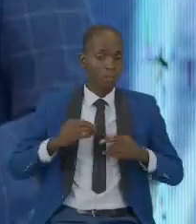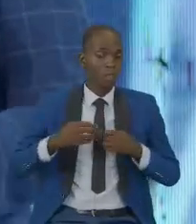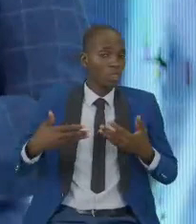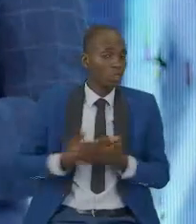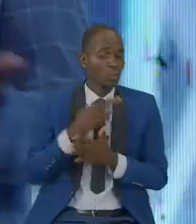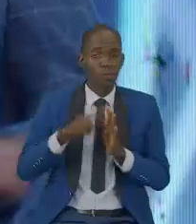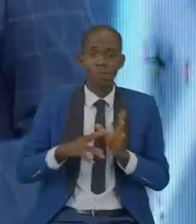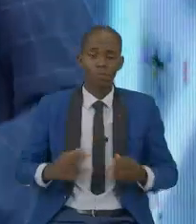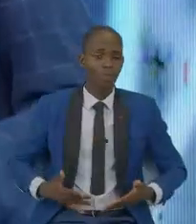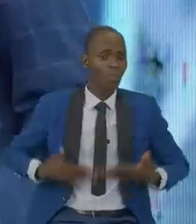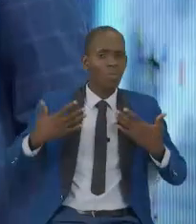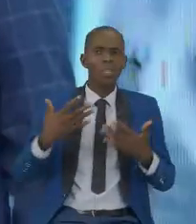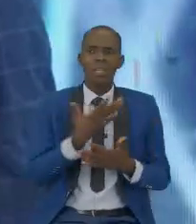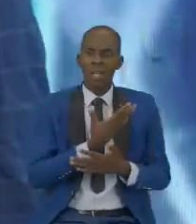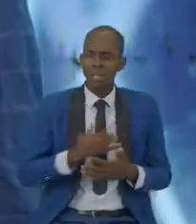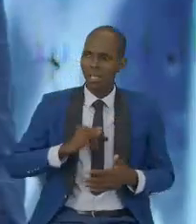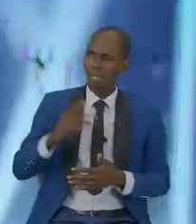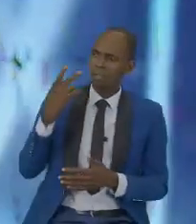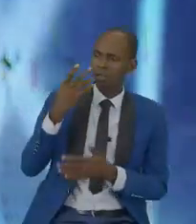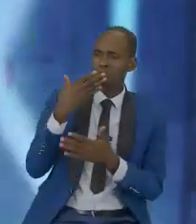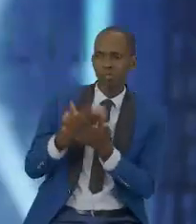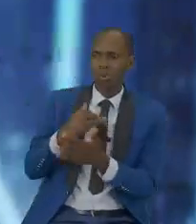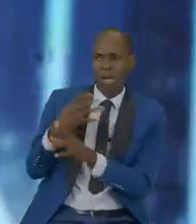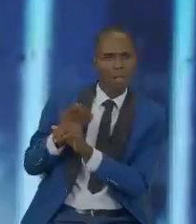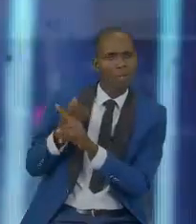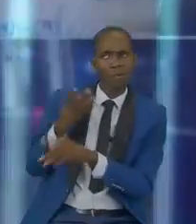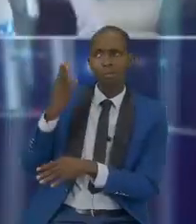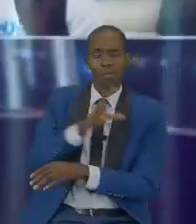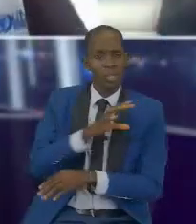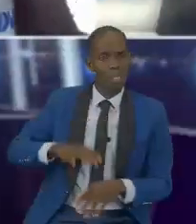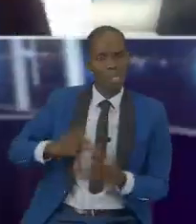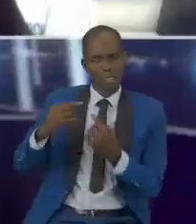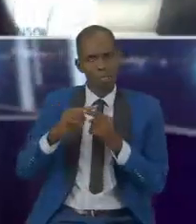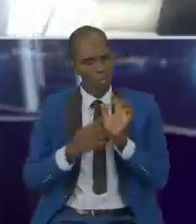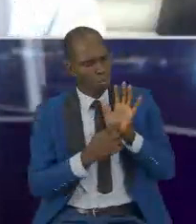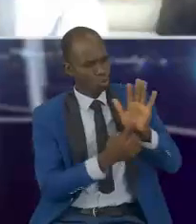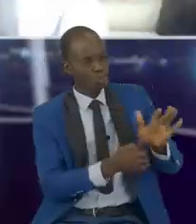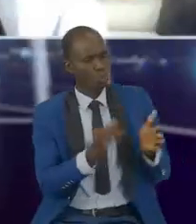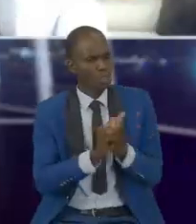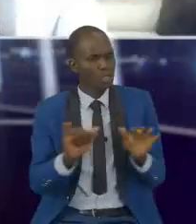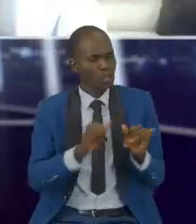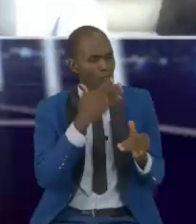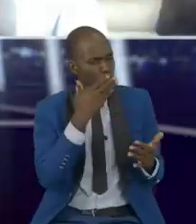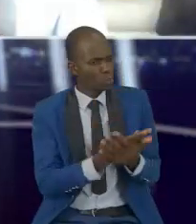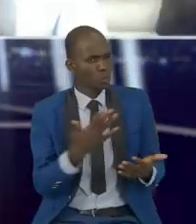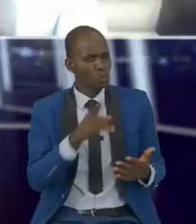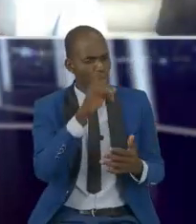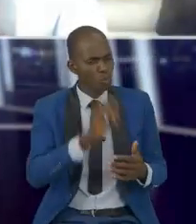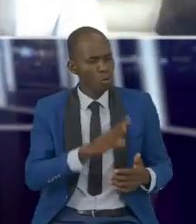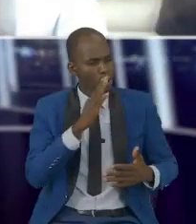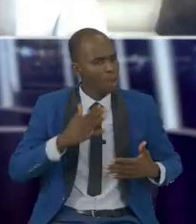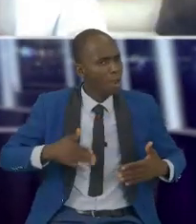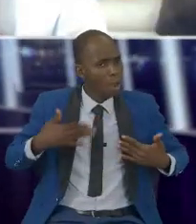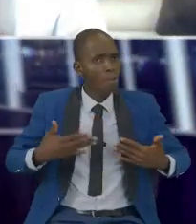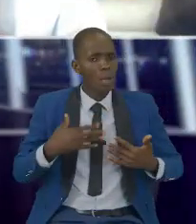that have been good available for me, I came to show to you as well. You should be very grateful and get up there and